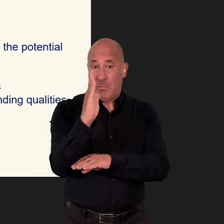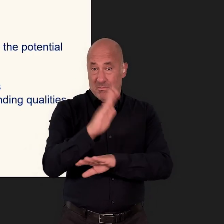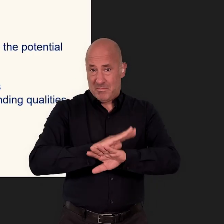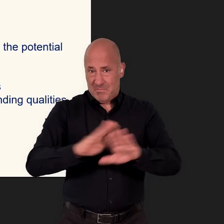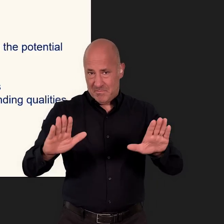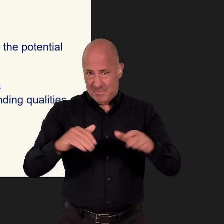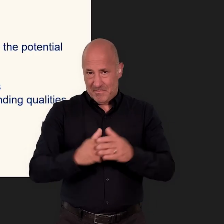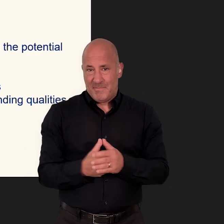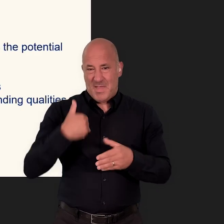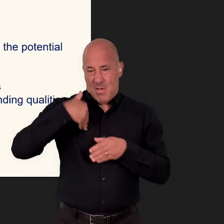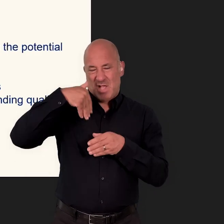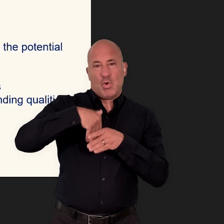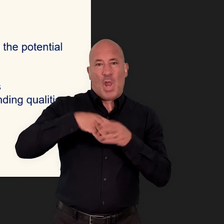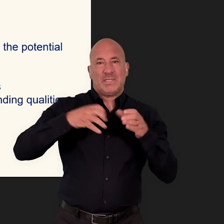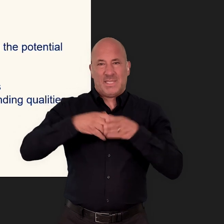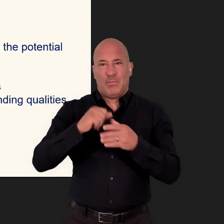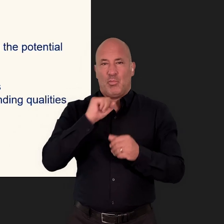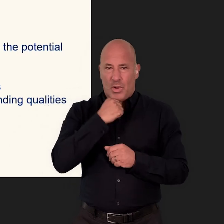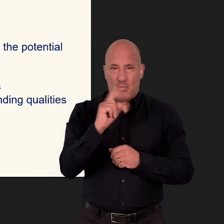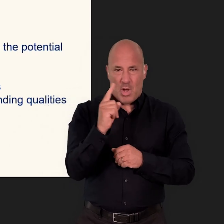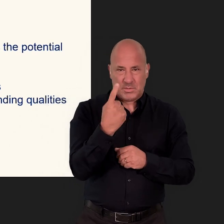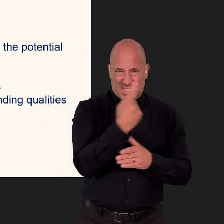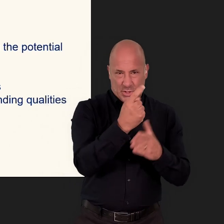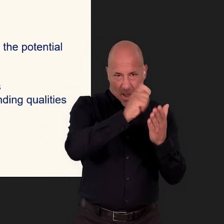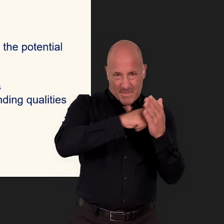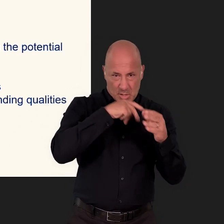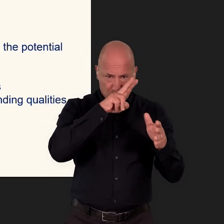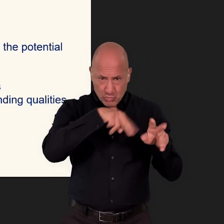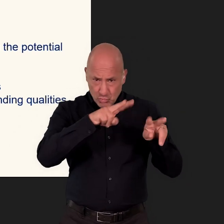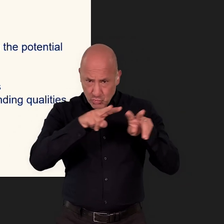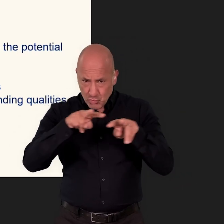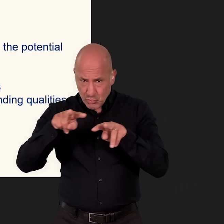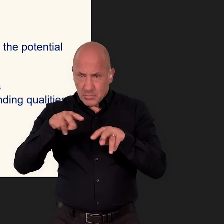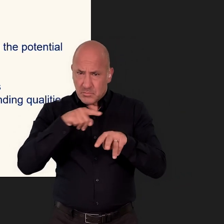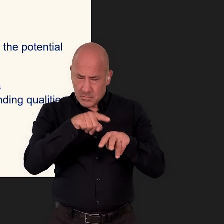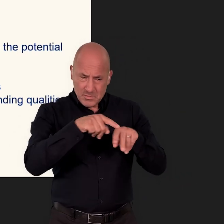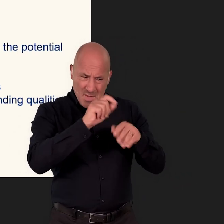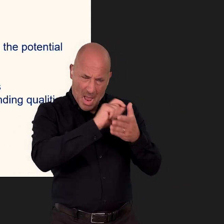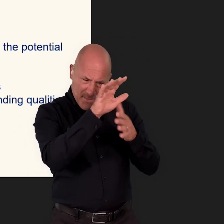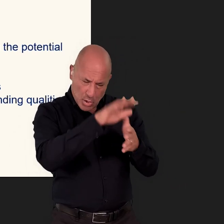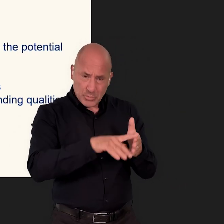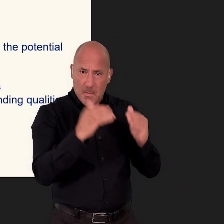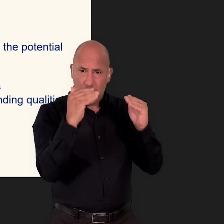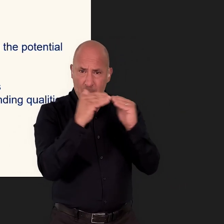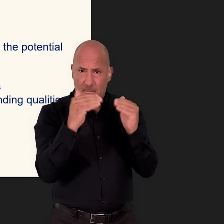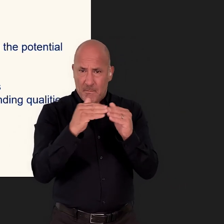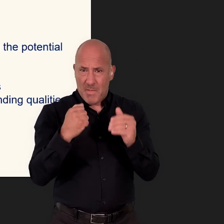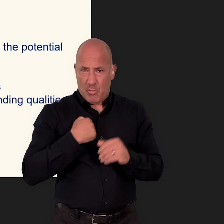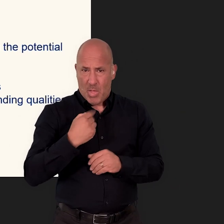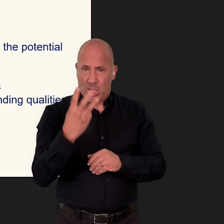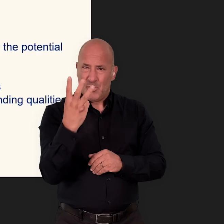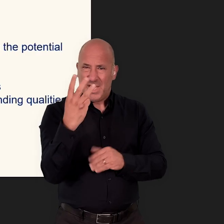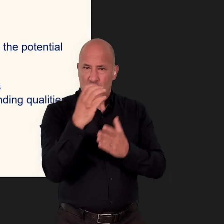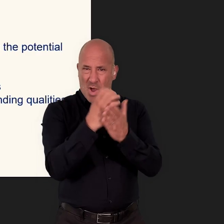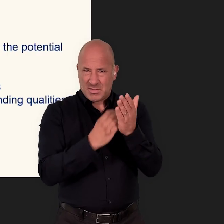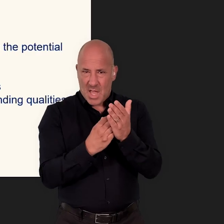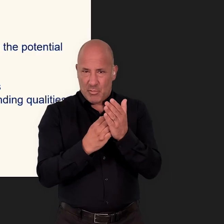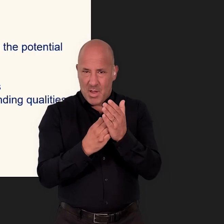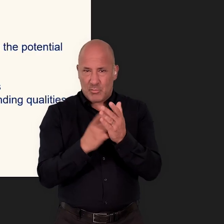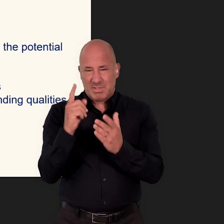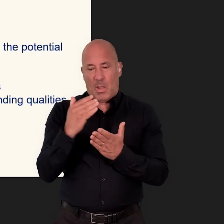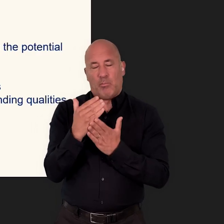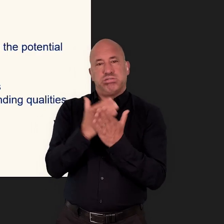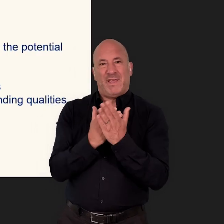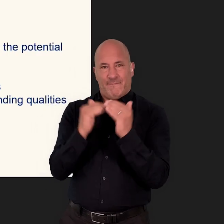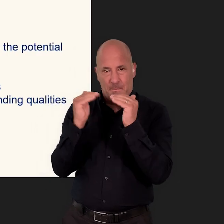midday. Our internal teams will assess each application considering how well each application meets the 3